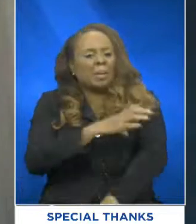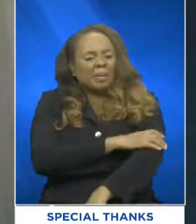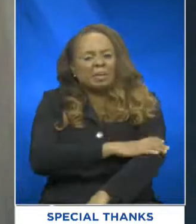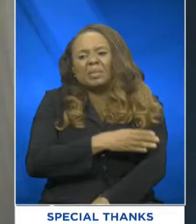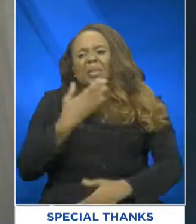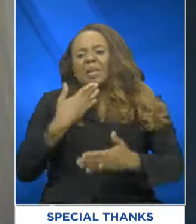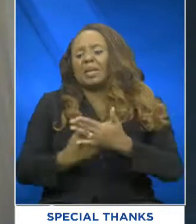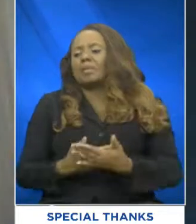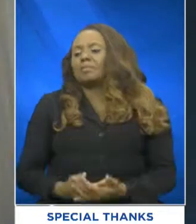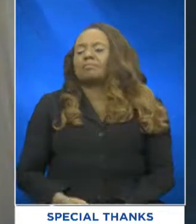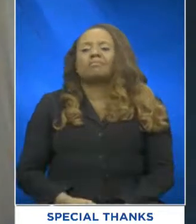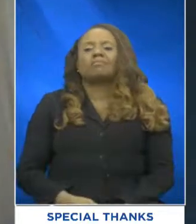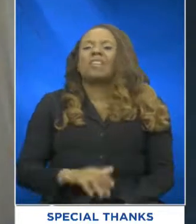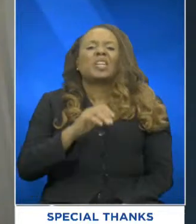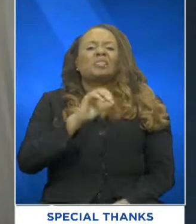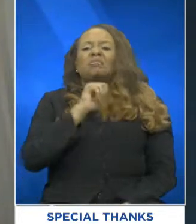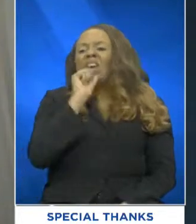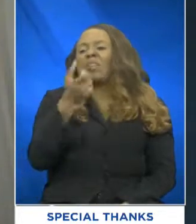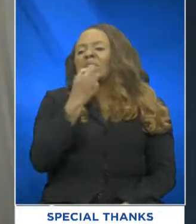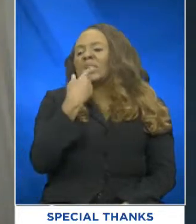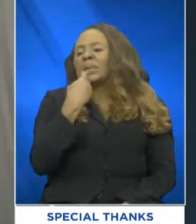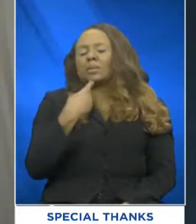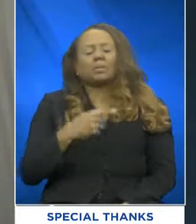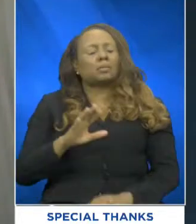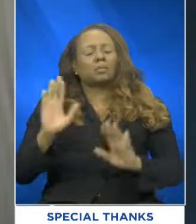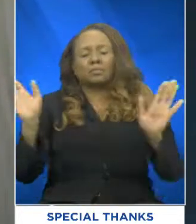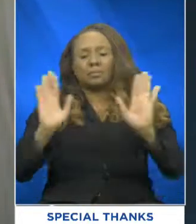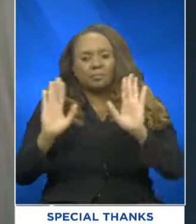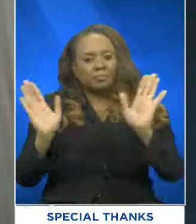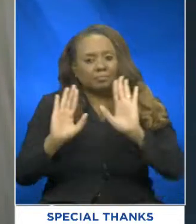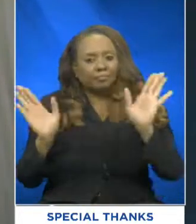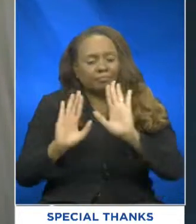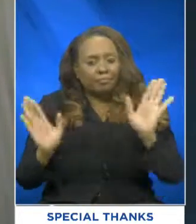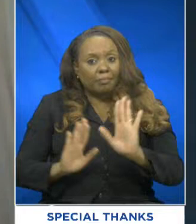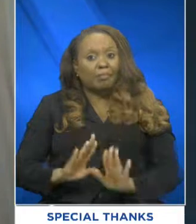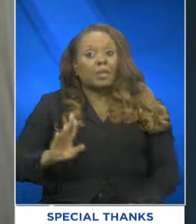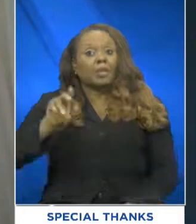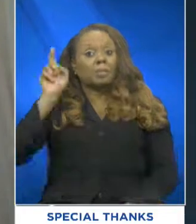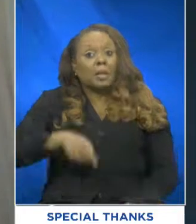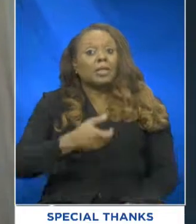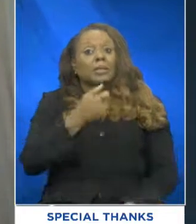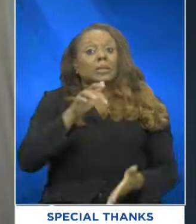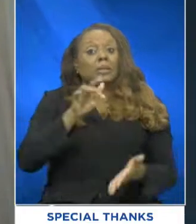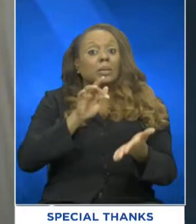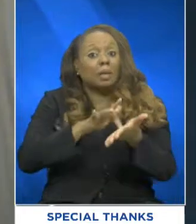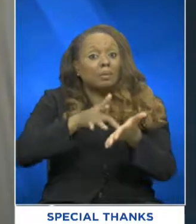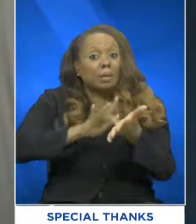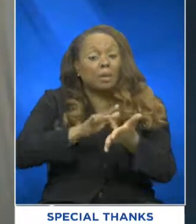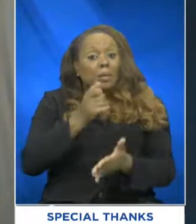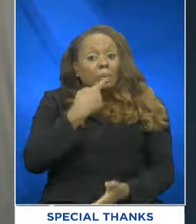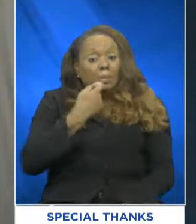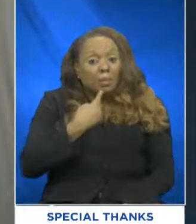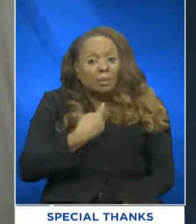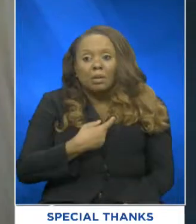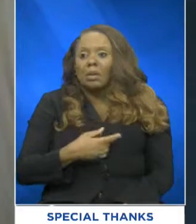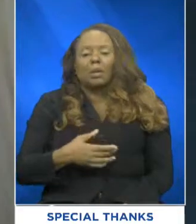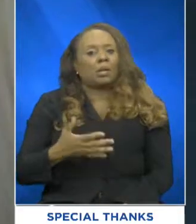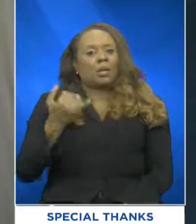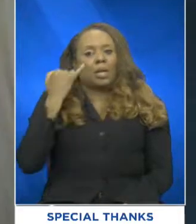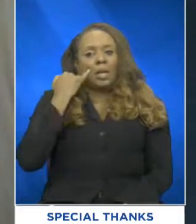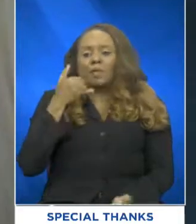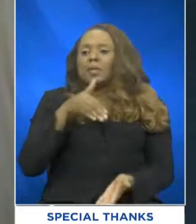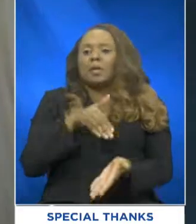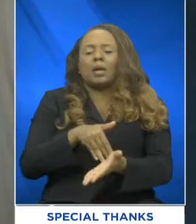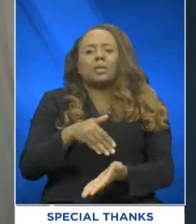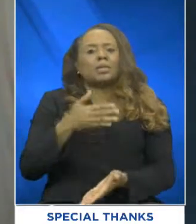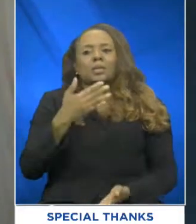is not how it is designed to be taken. If you are, unless your doctor has told you specifically to stop taking the medication, you are